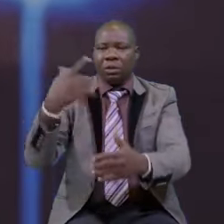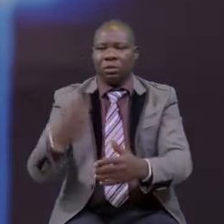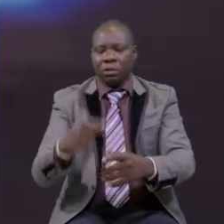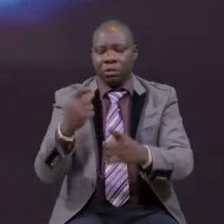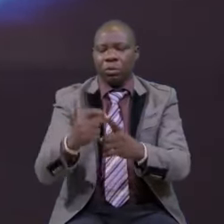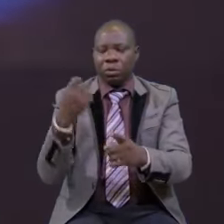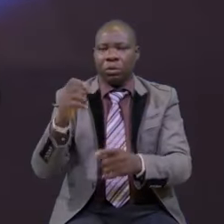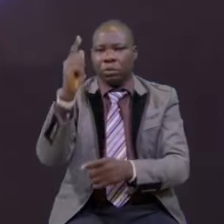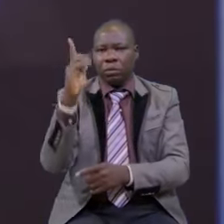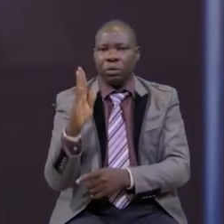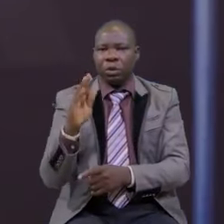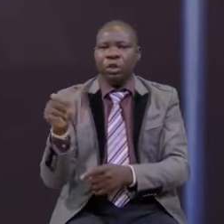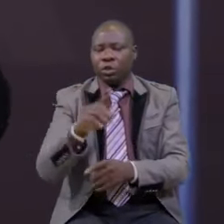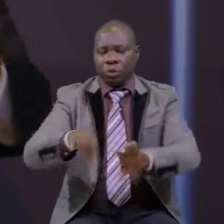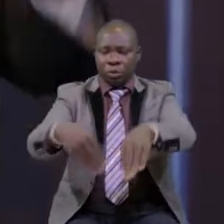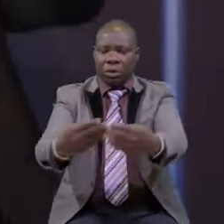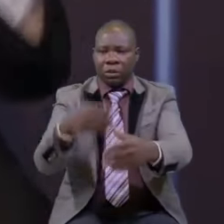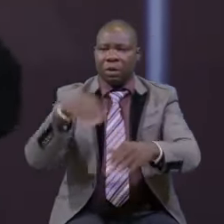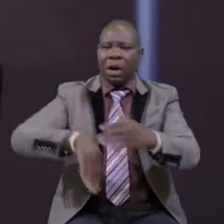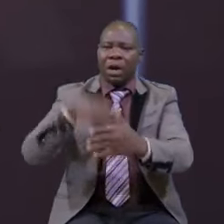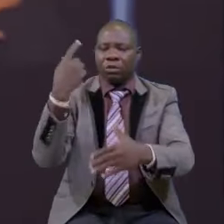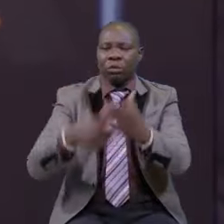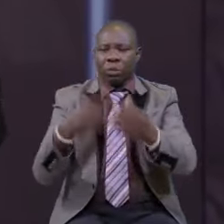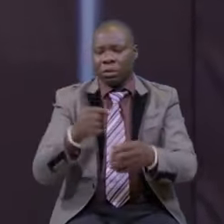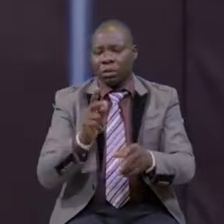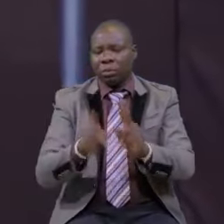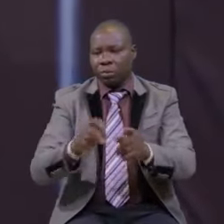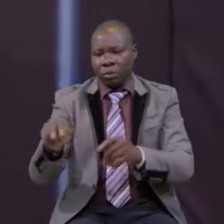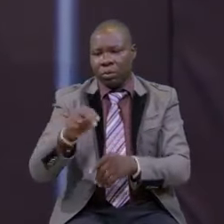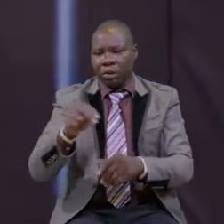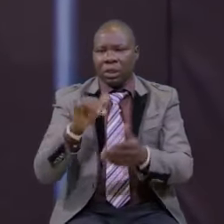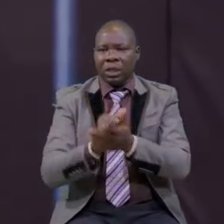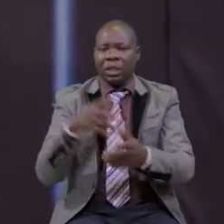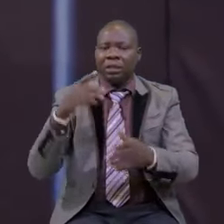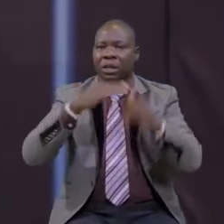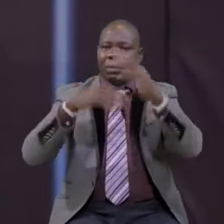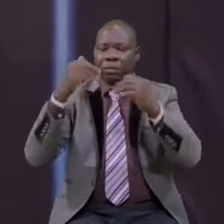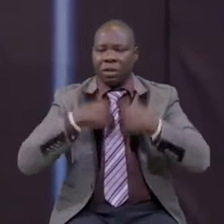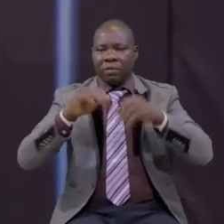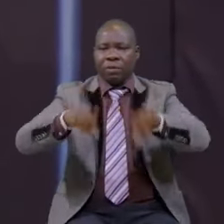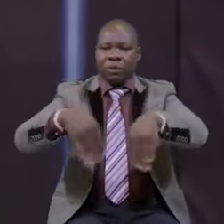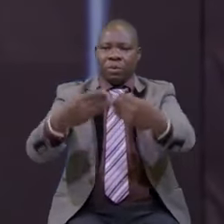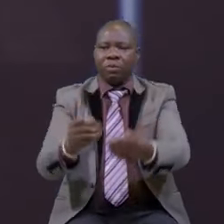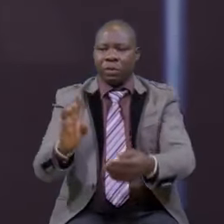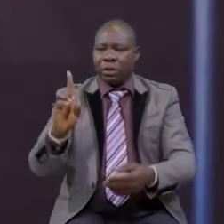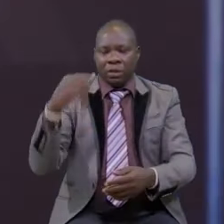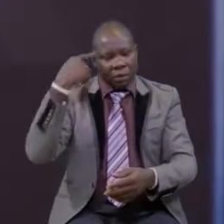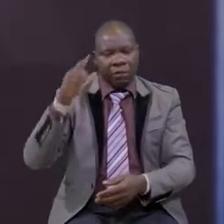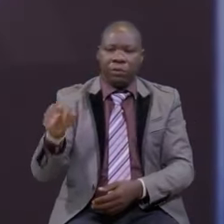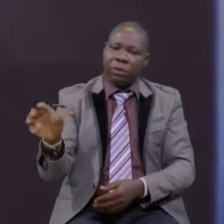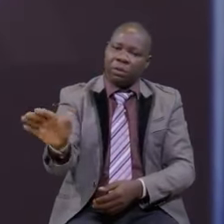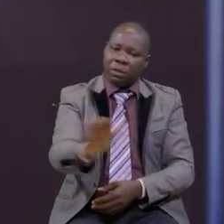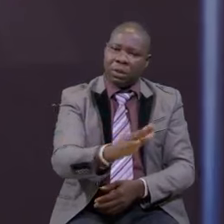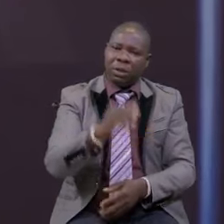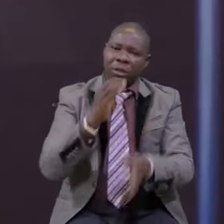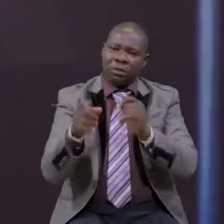God. You give out what the people need that heaven has provided for them. If you say you're a minister